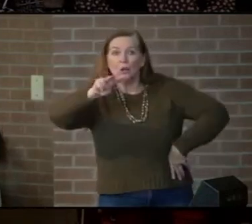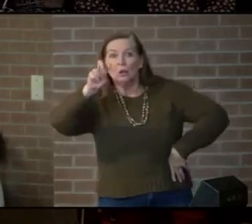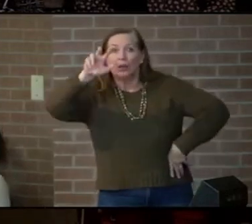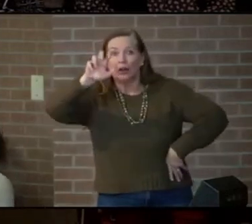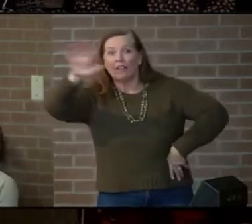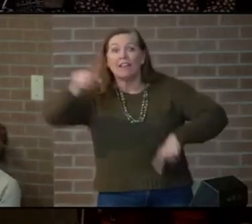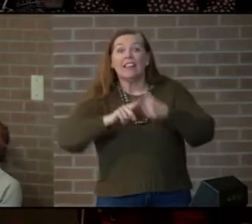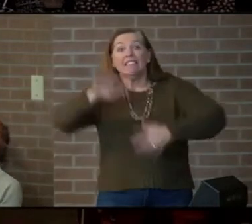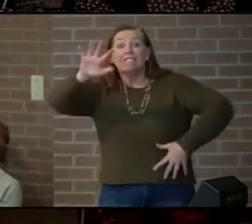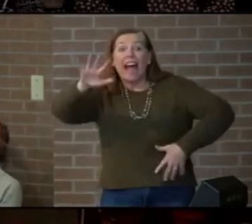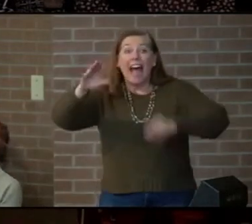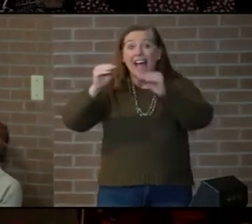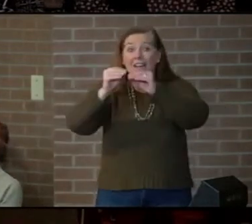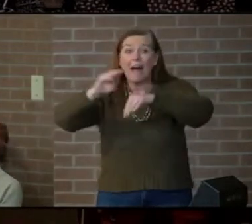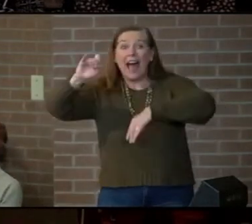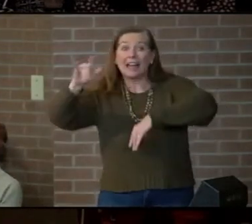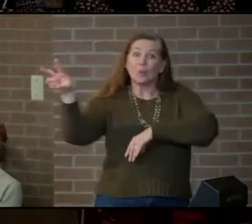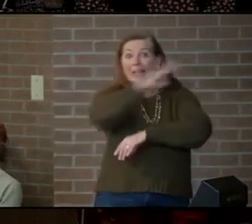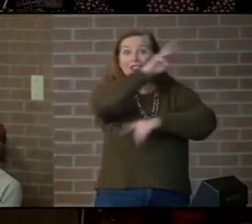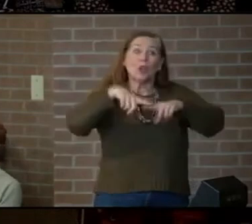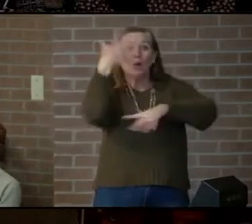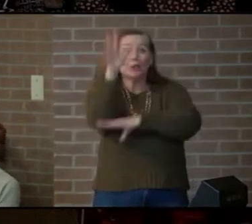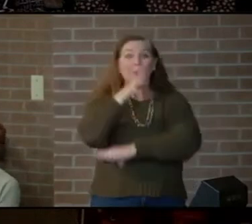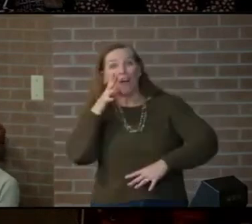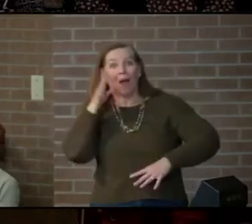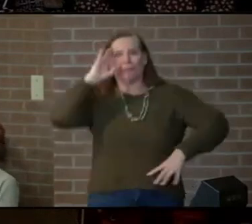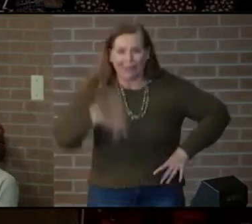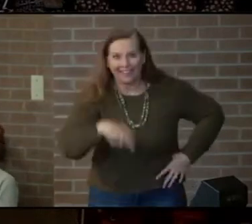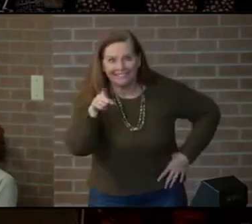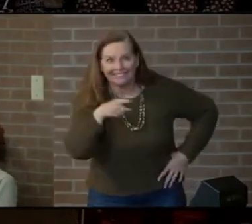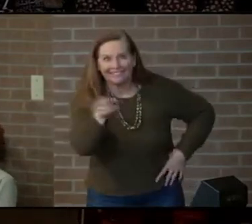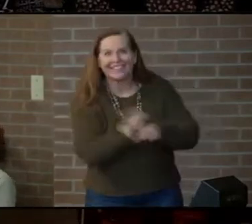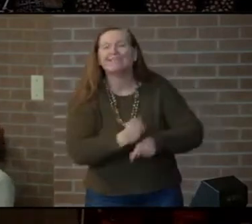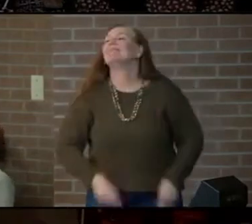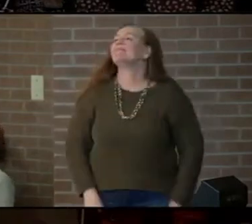me, 5 miles west to the tree farm. See it.